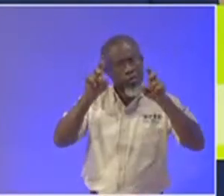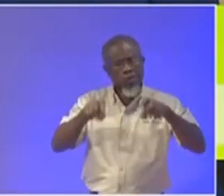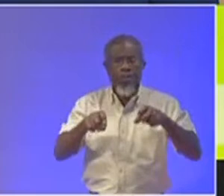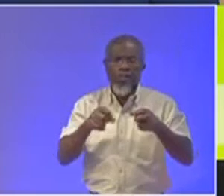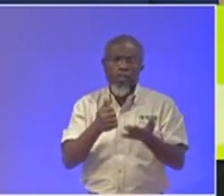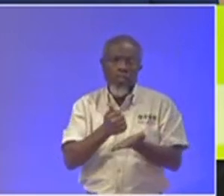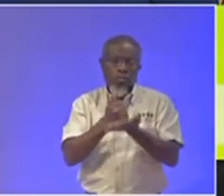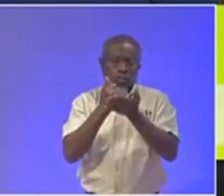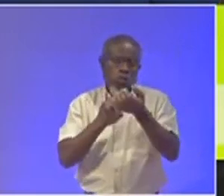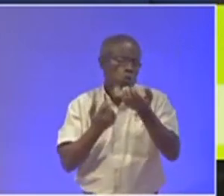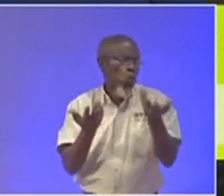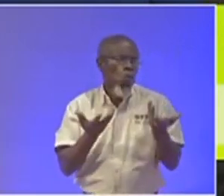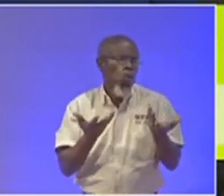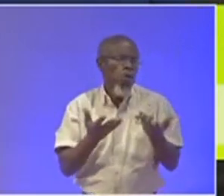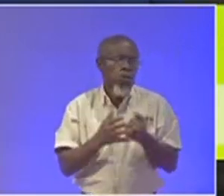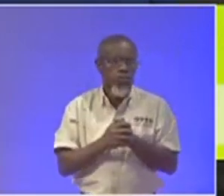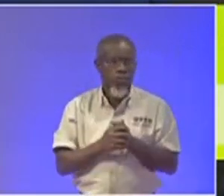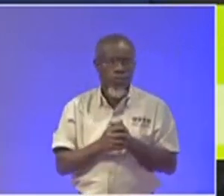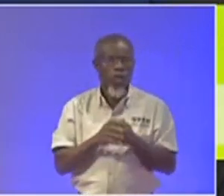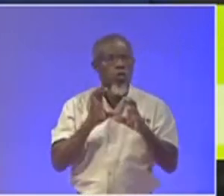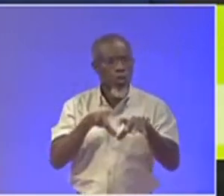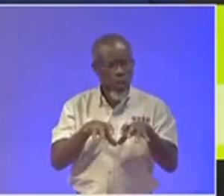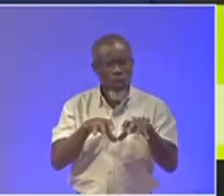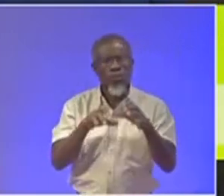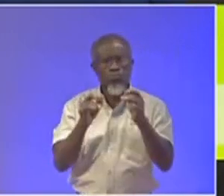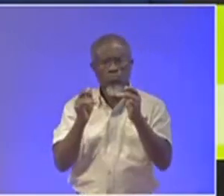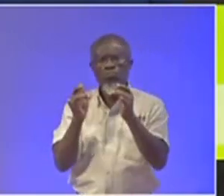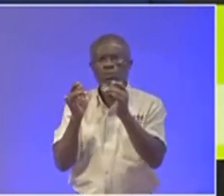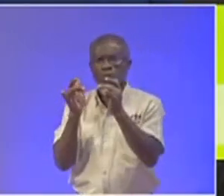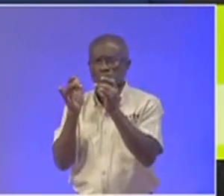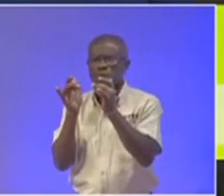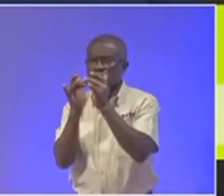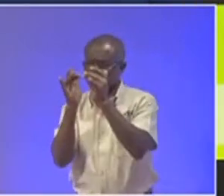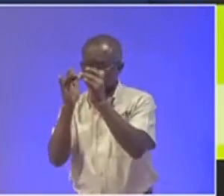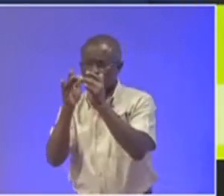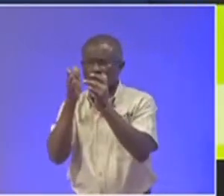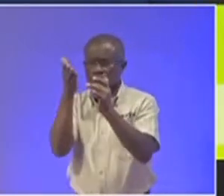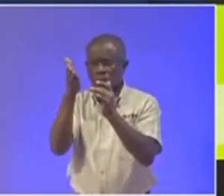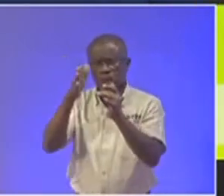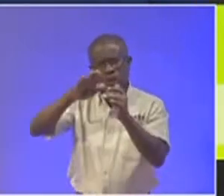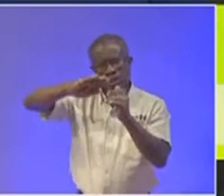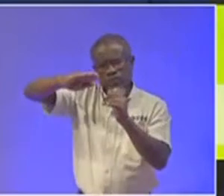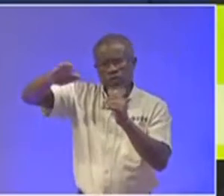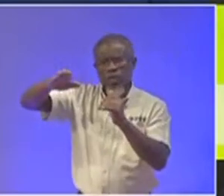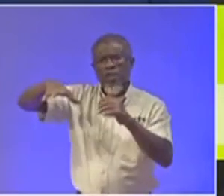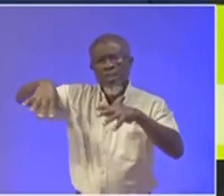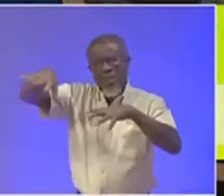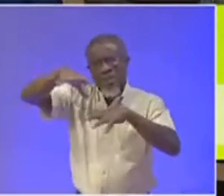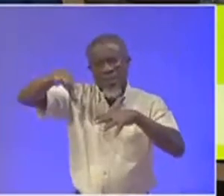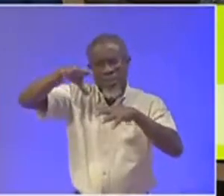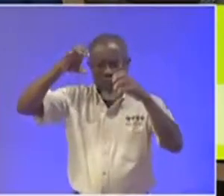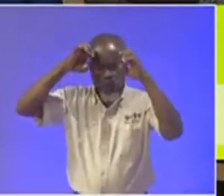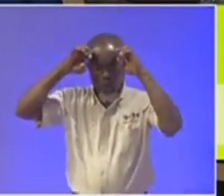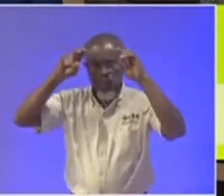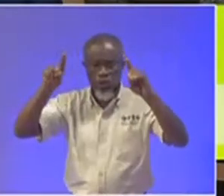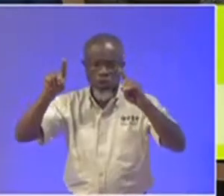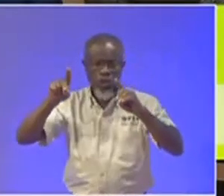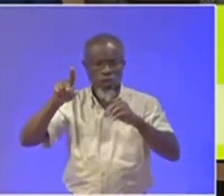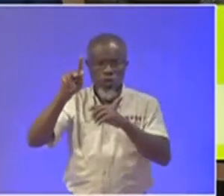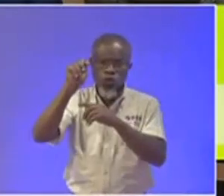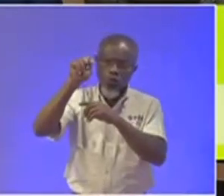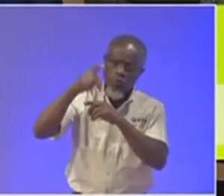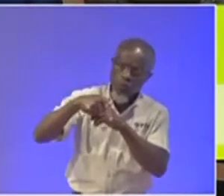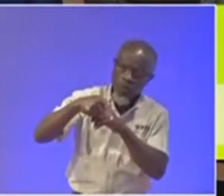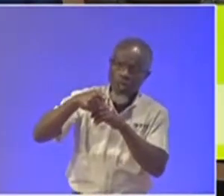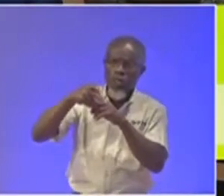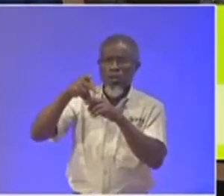and they can also access us at the levels of the education districts, the 7 education districts. All right, and I think I want to throw that question to you as